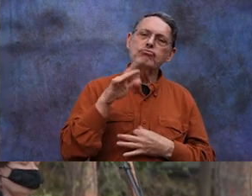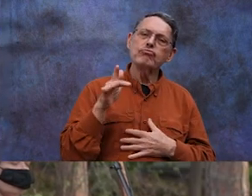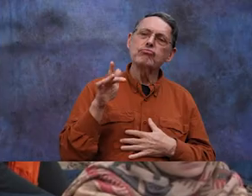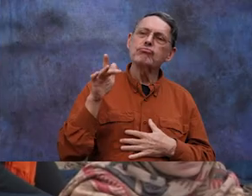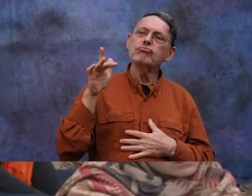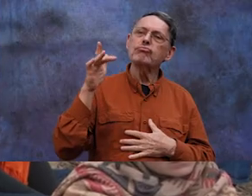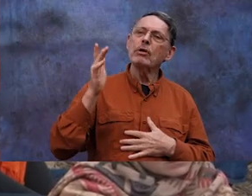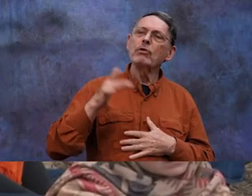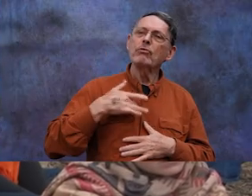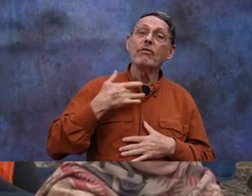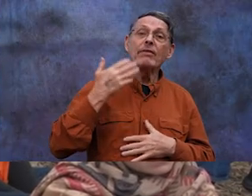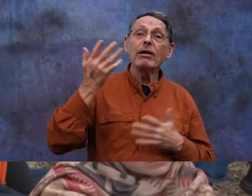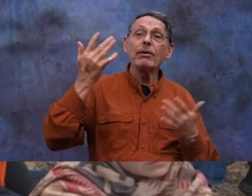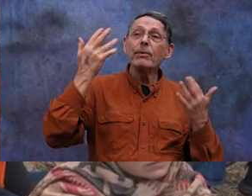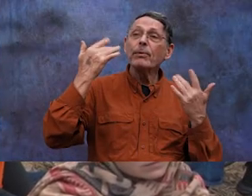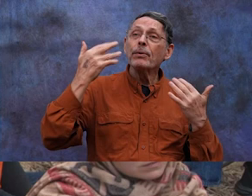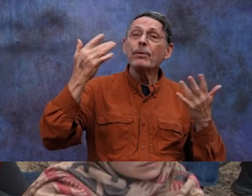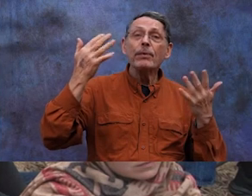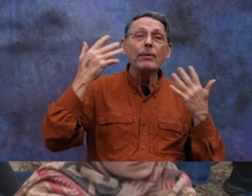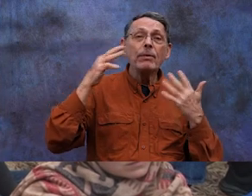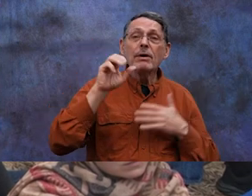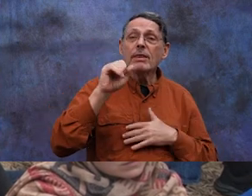you feel the air move near you.